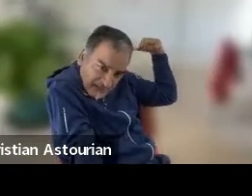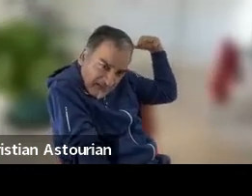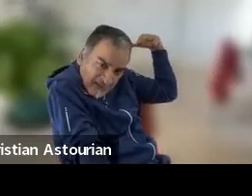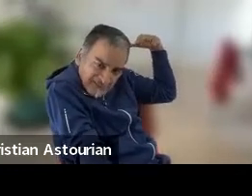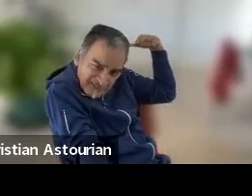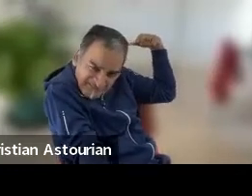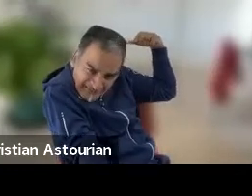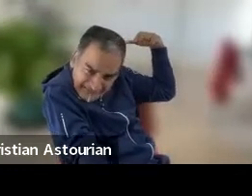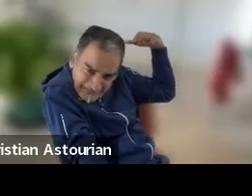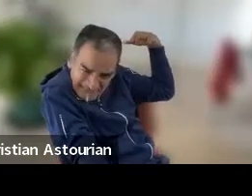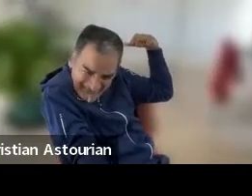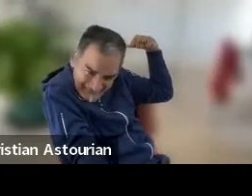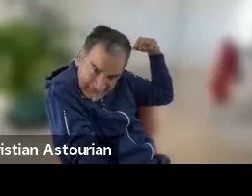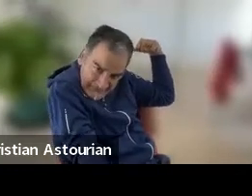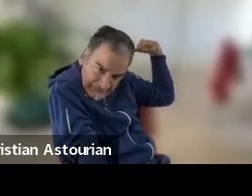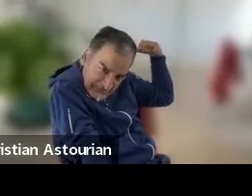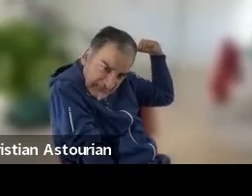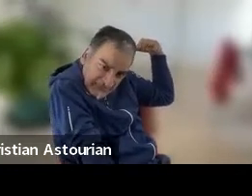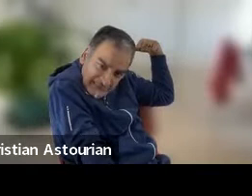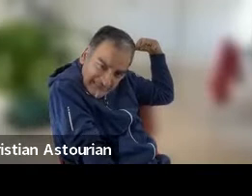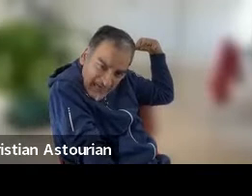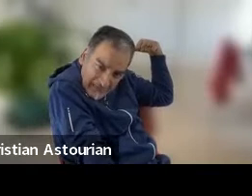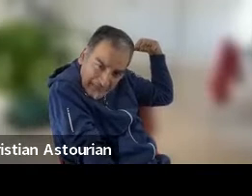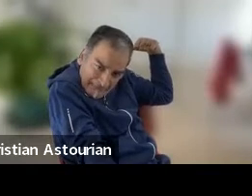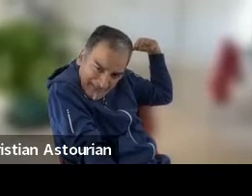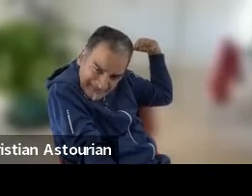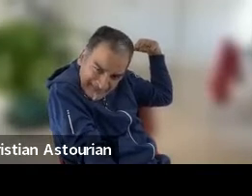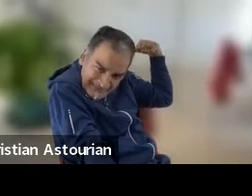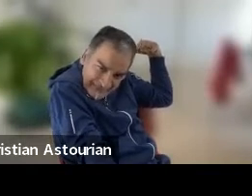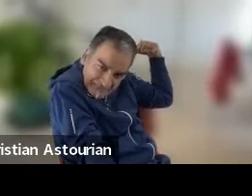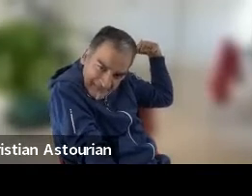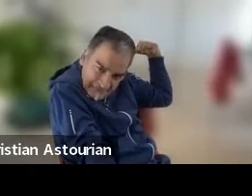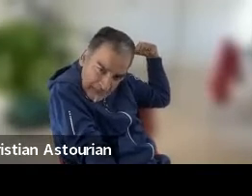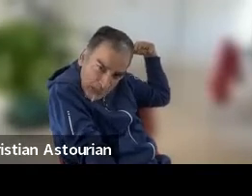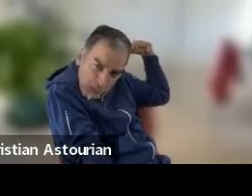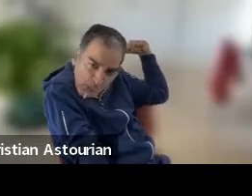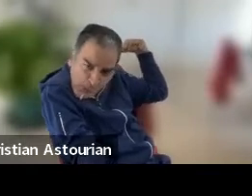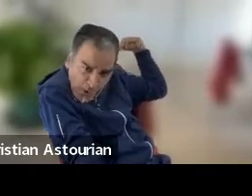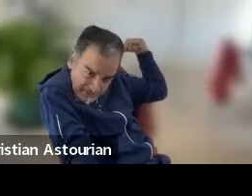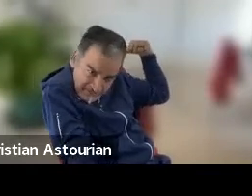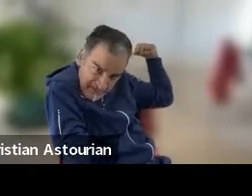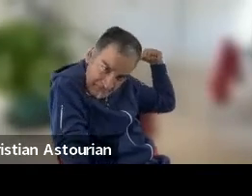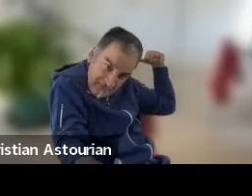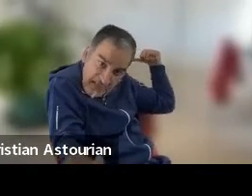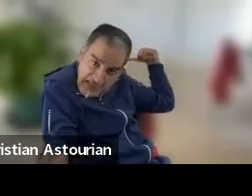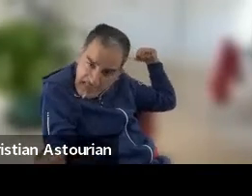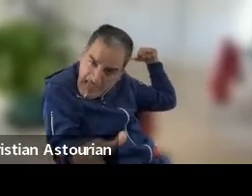retain the flexibility that a participant